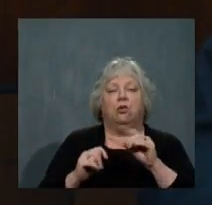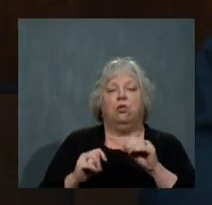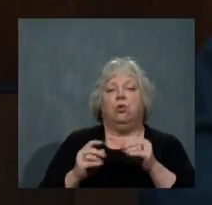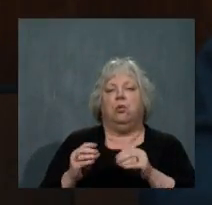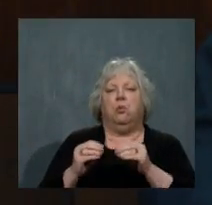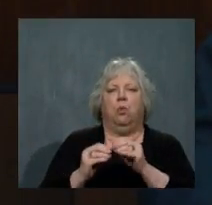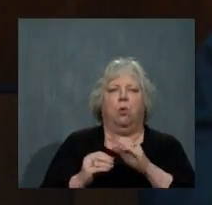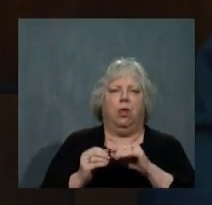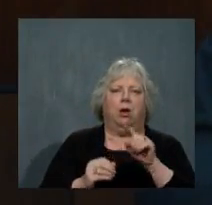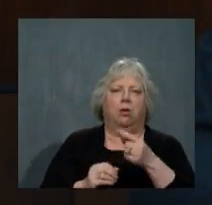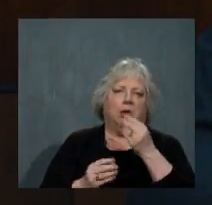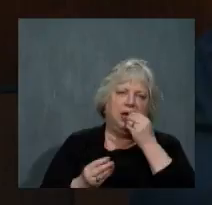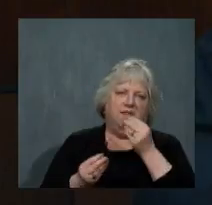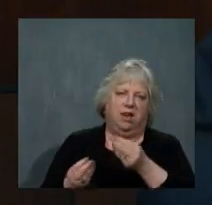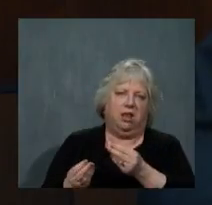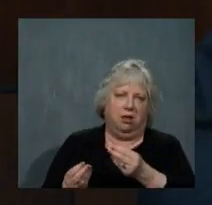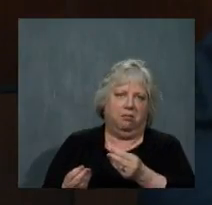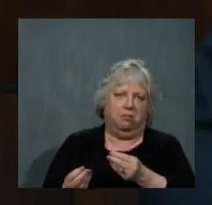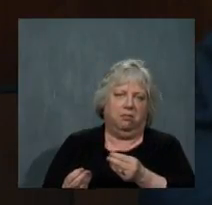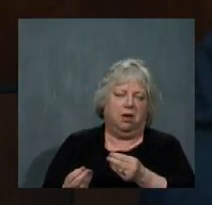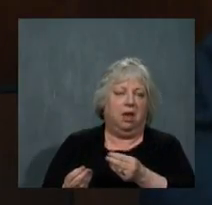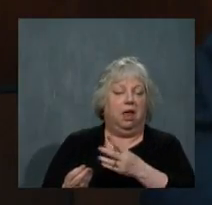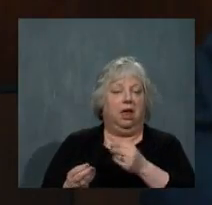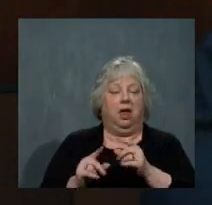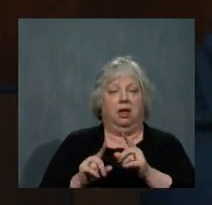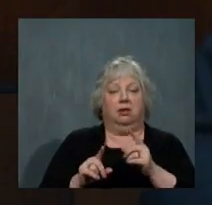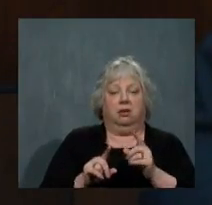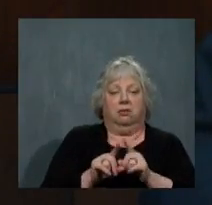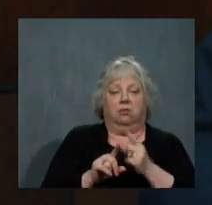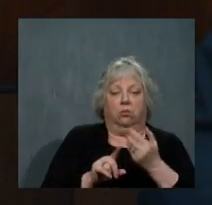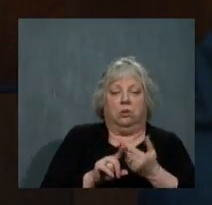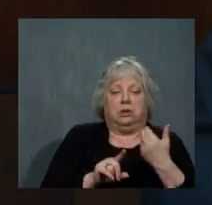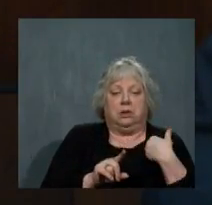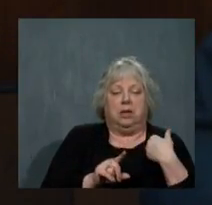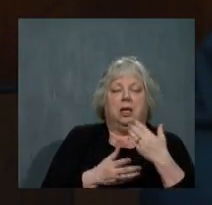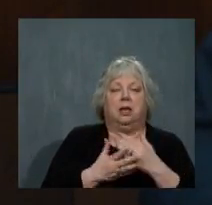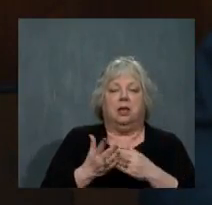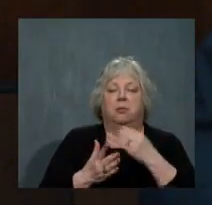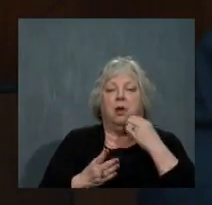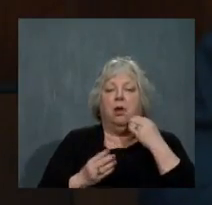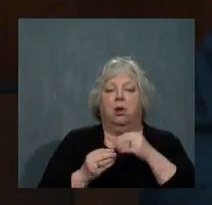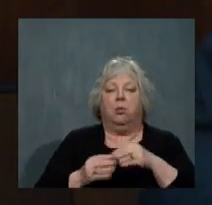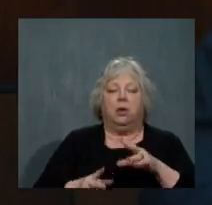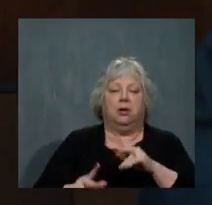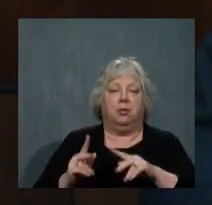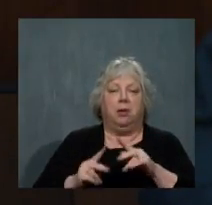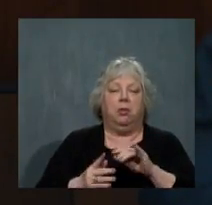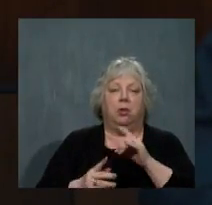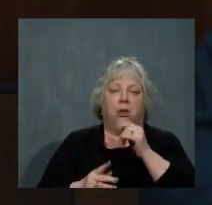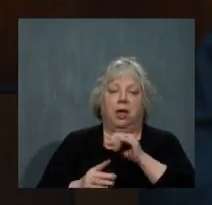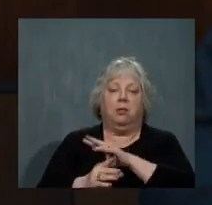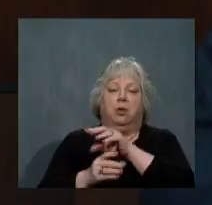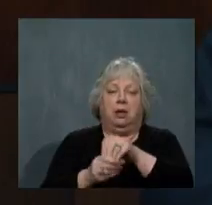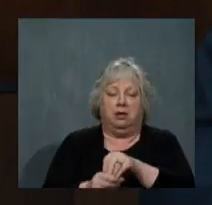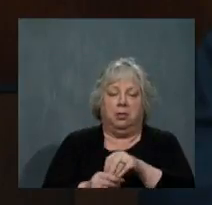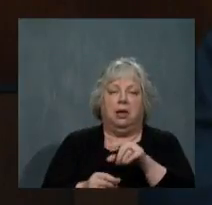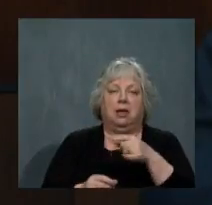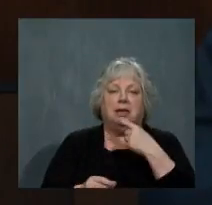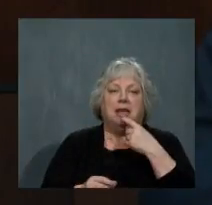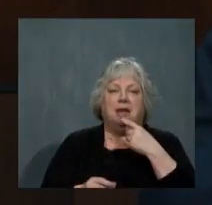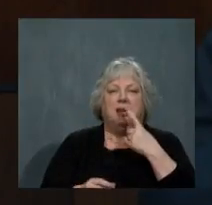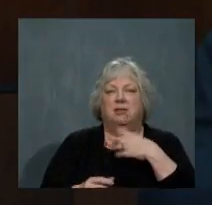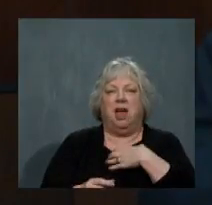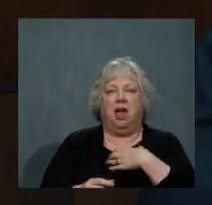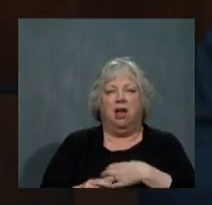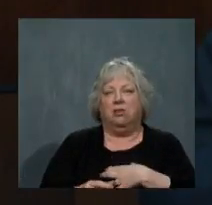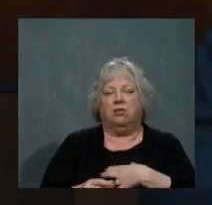just feed them. I think, as was said, some of our homeless people who participated said that going hungry